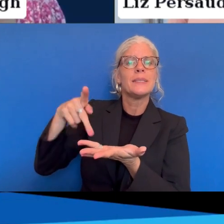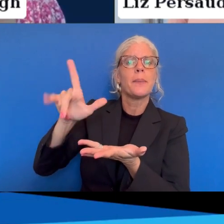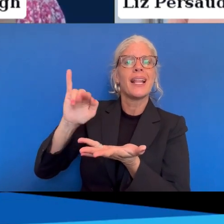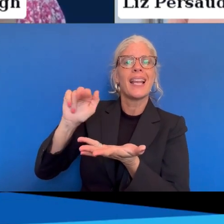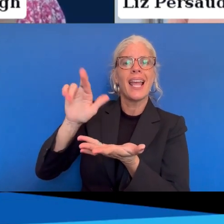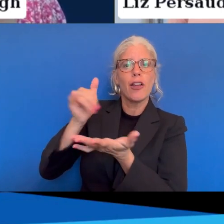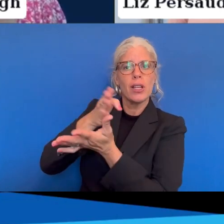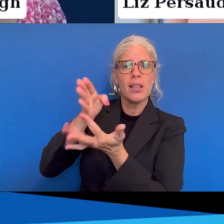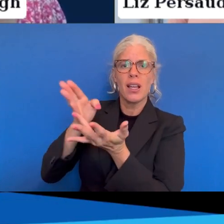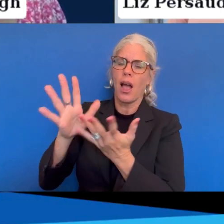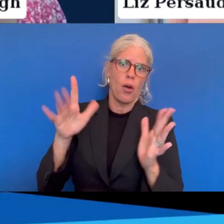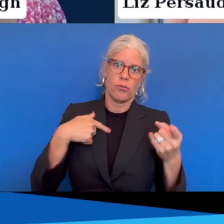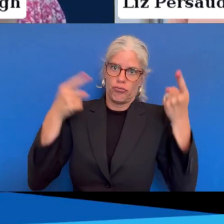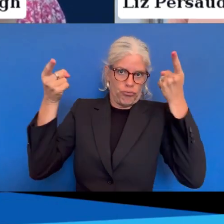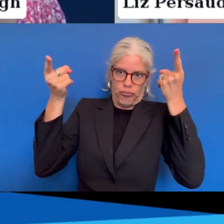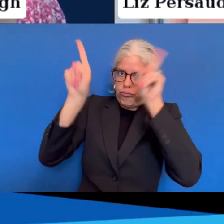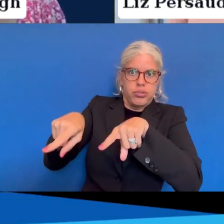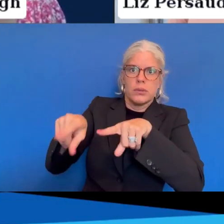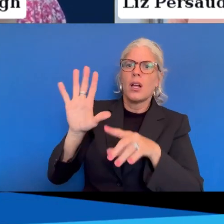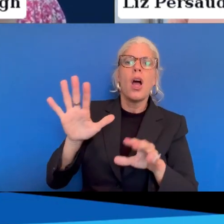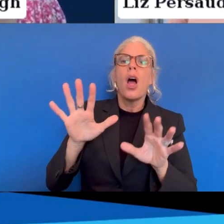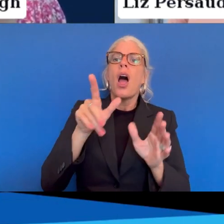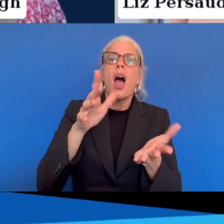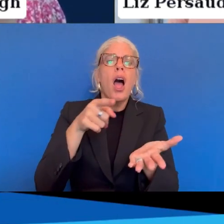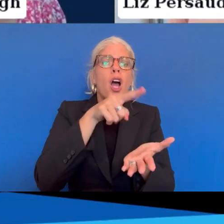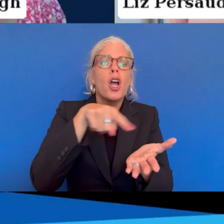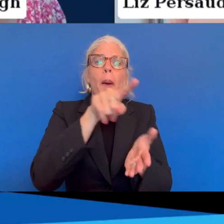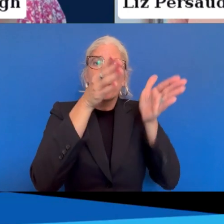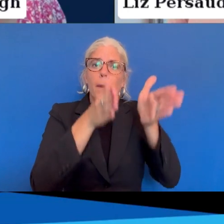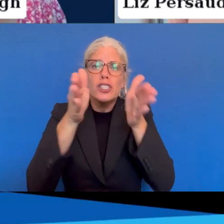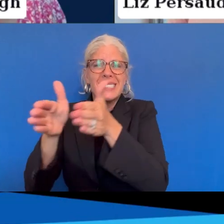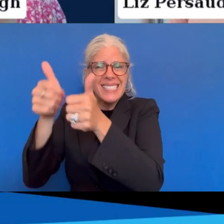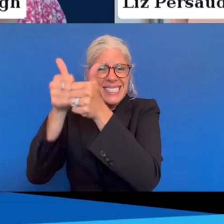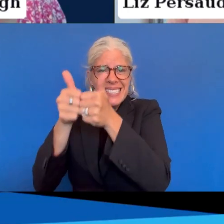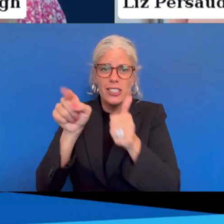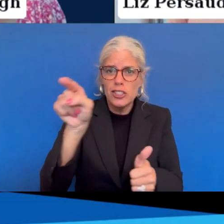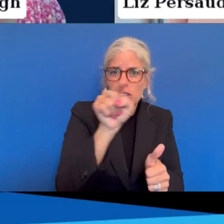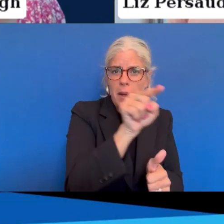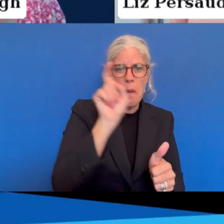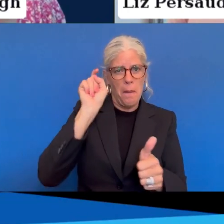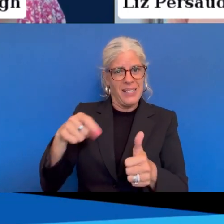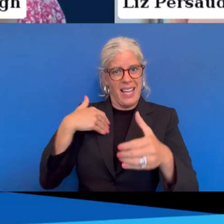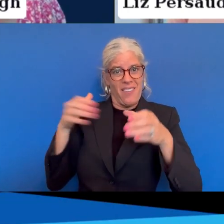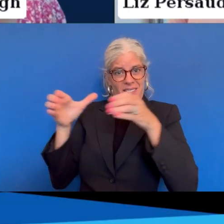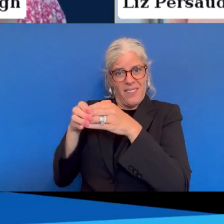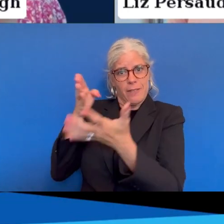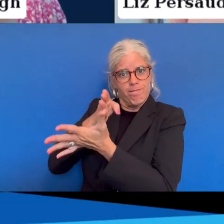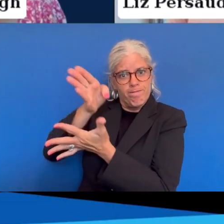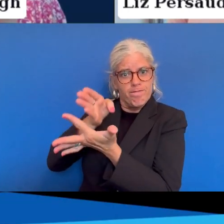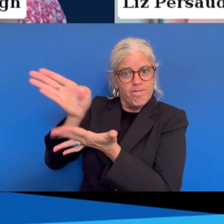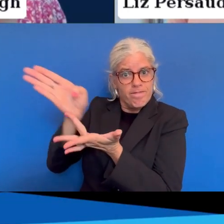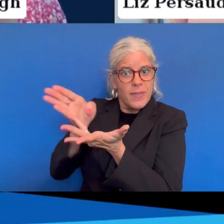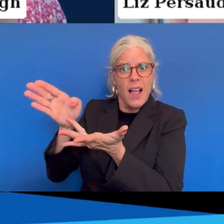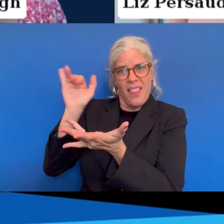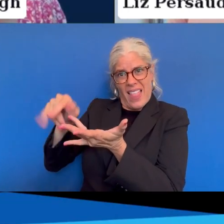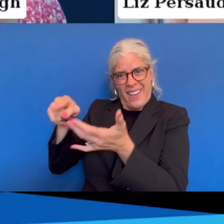for you, including multidisciplinary. I could not agree with you more. There is no more deserved